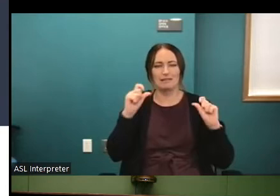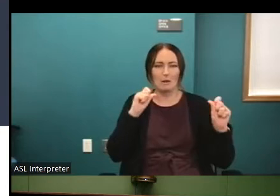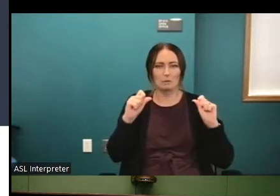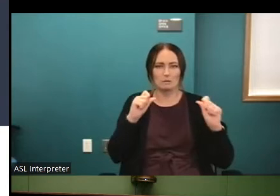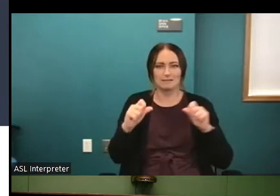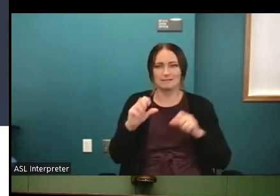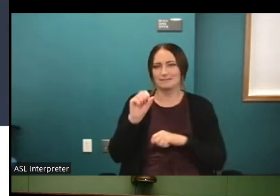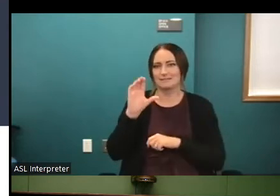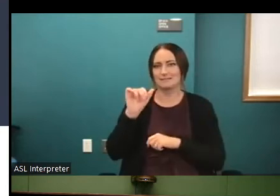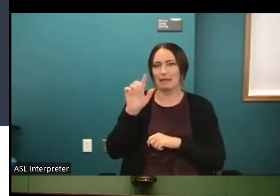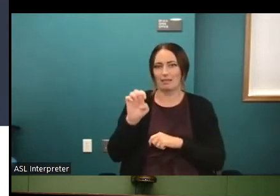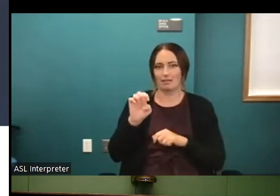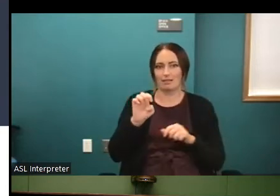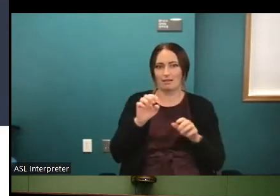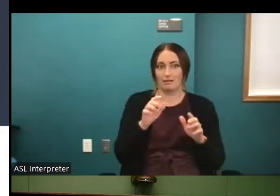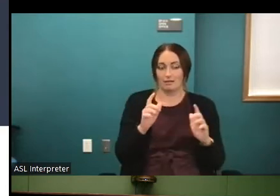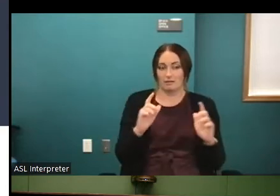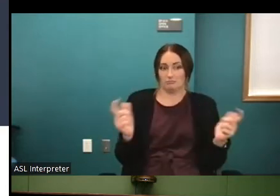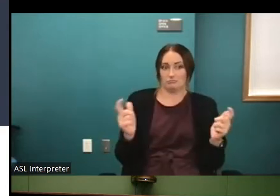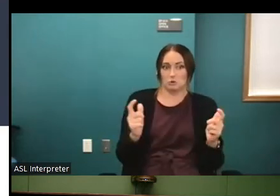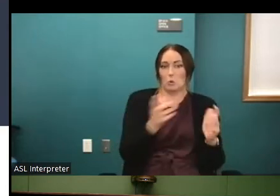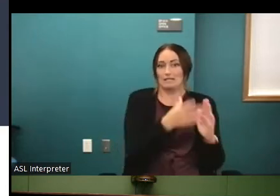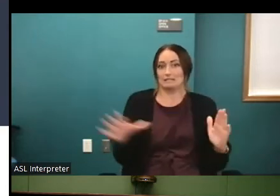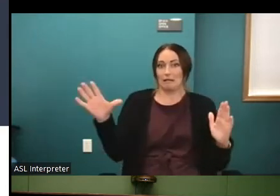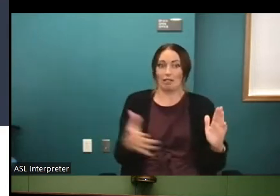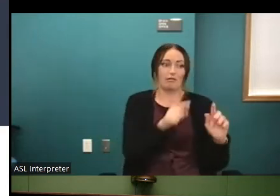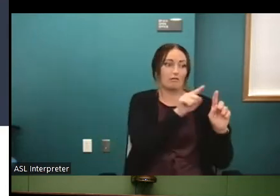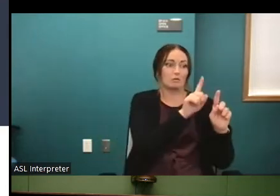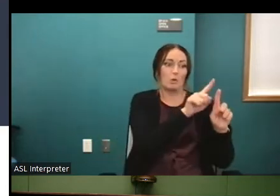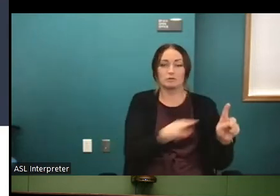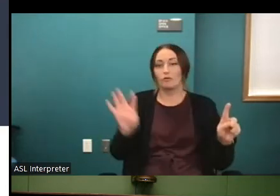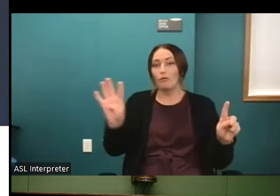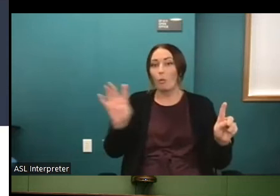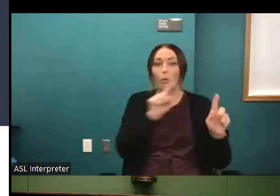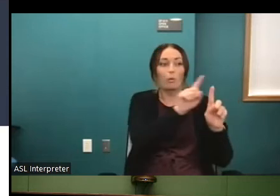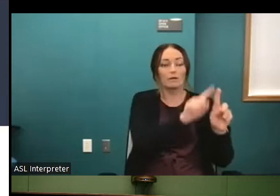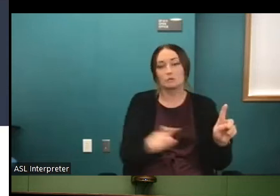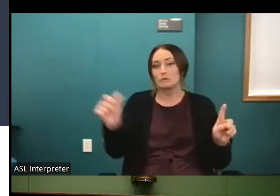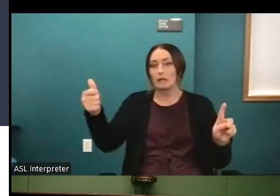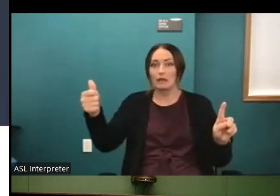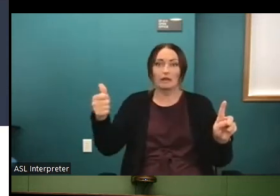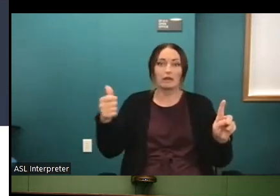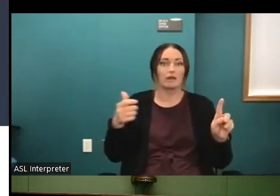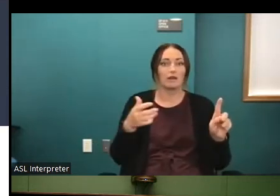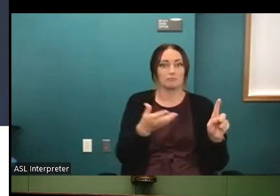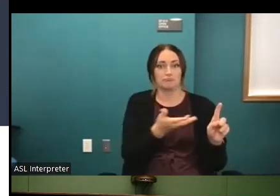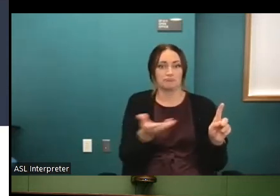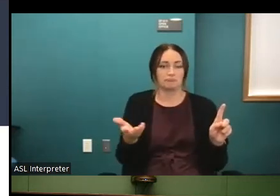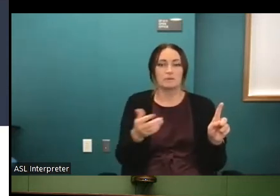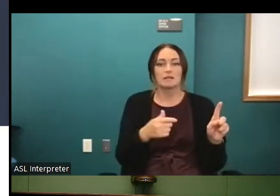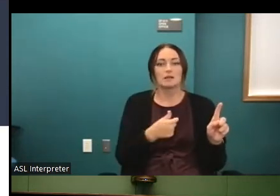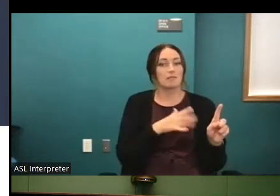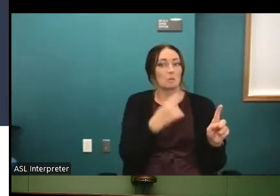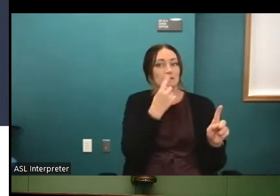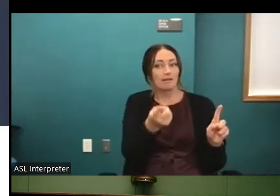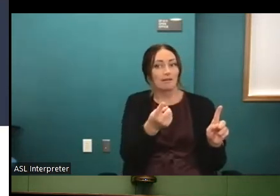how loud is the sound? On a scale of 1 to 4, on 1 to 10, 1 to whatever this is. And I will